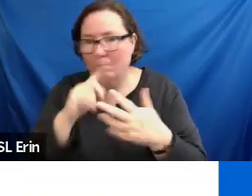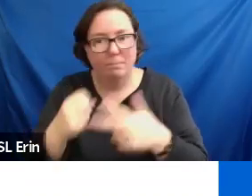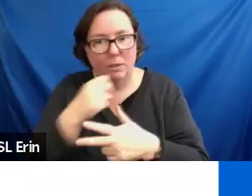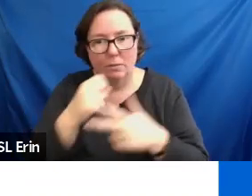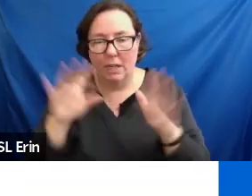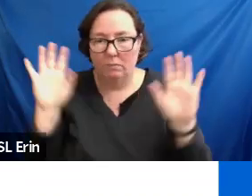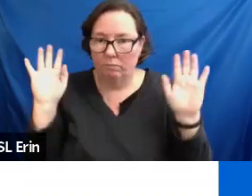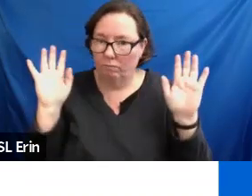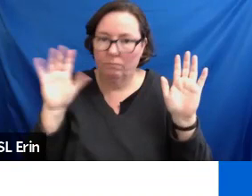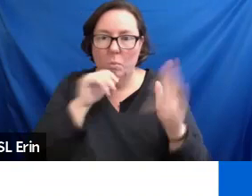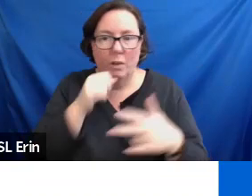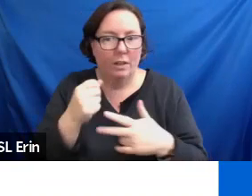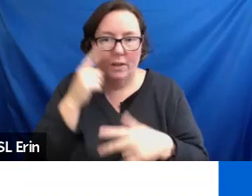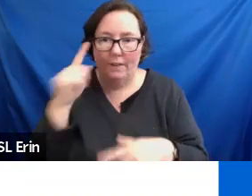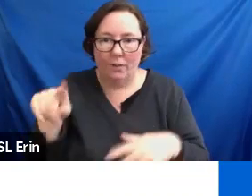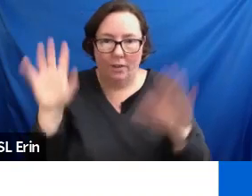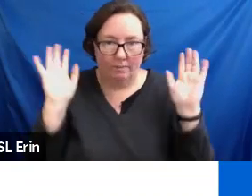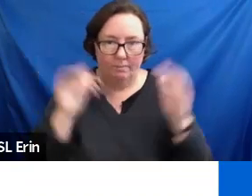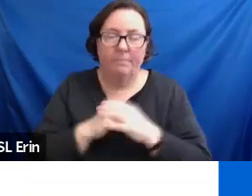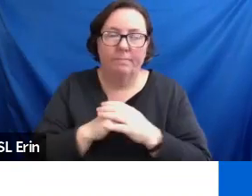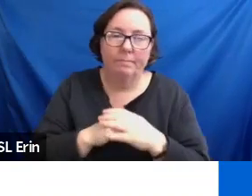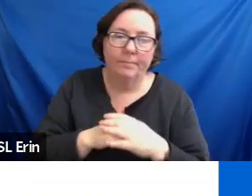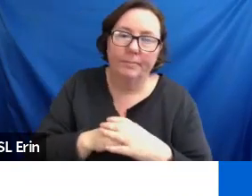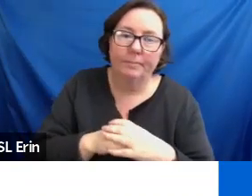the schools for those students as we had in past years.